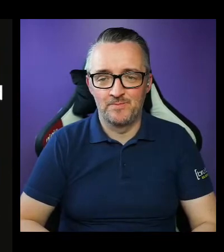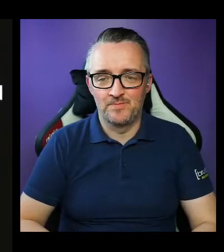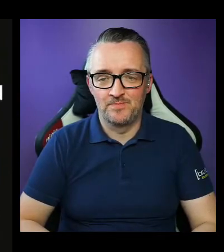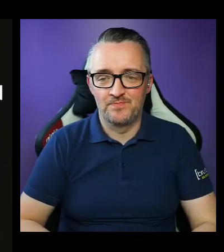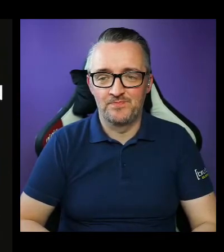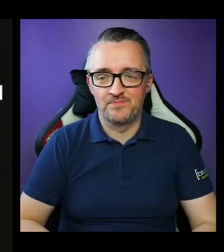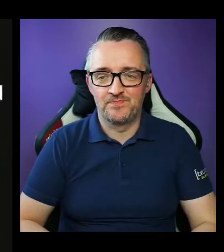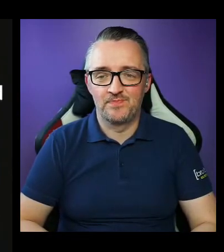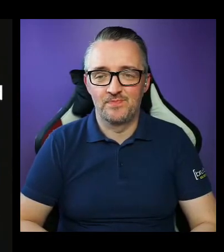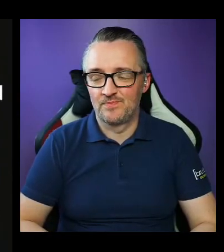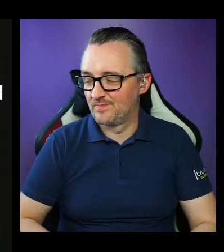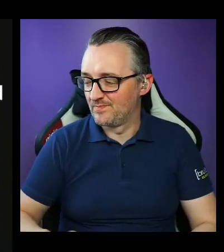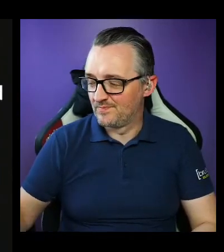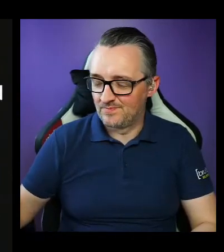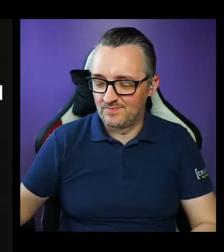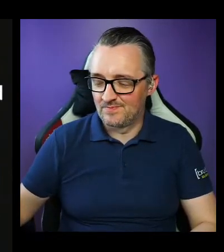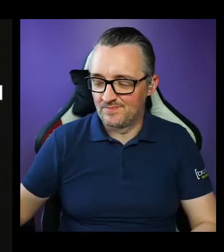switch. Sorry,